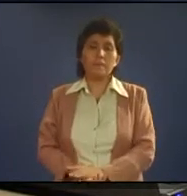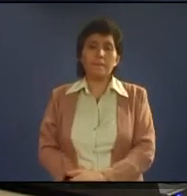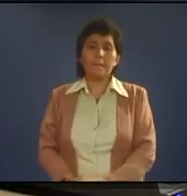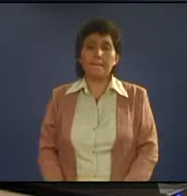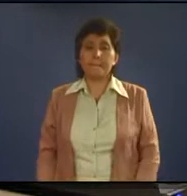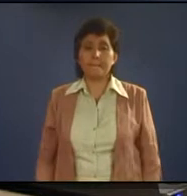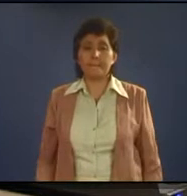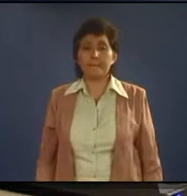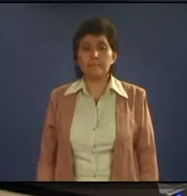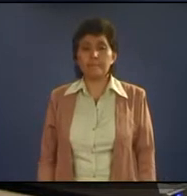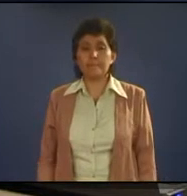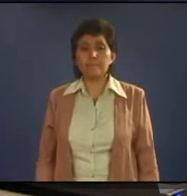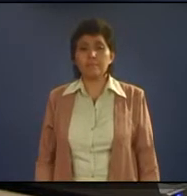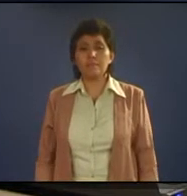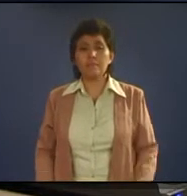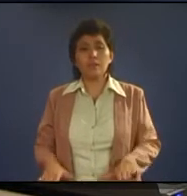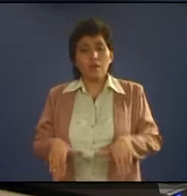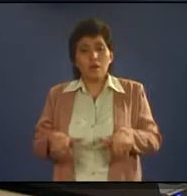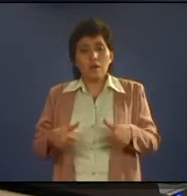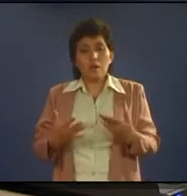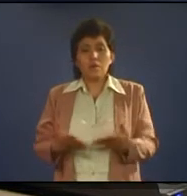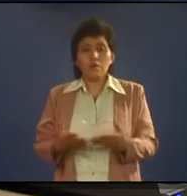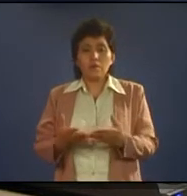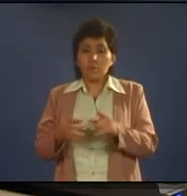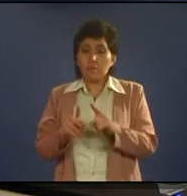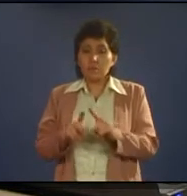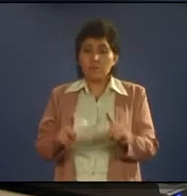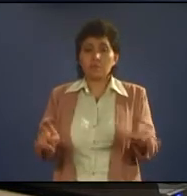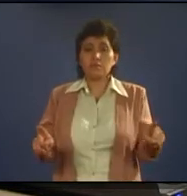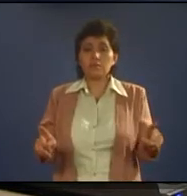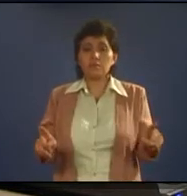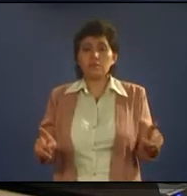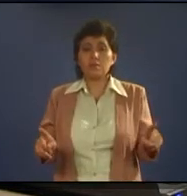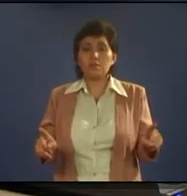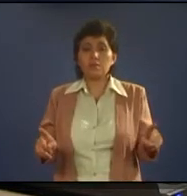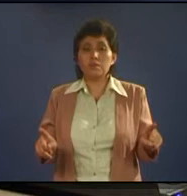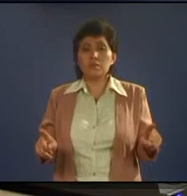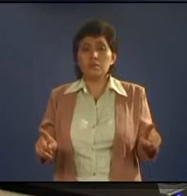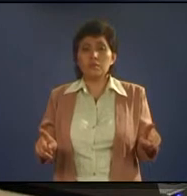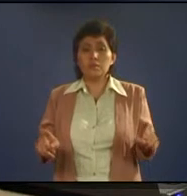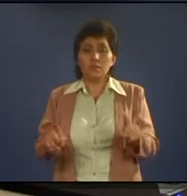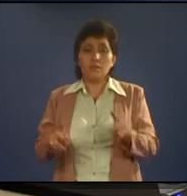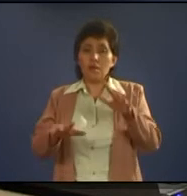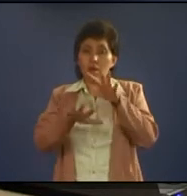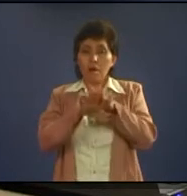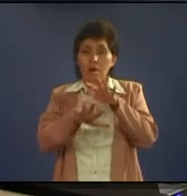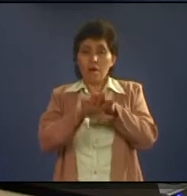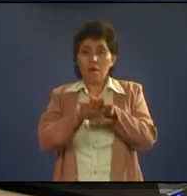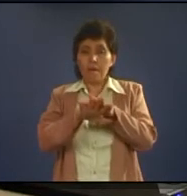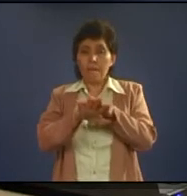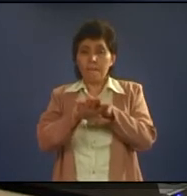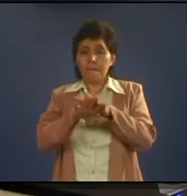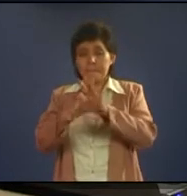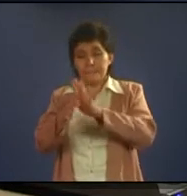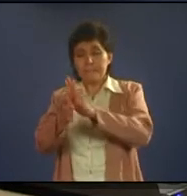Now, how do you differentiate between a crowd and a group? Is it the same? Is crowd part of group? Okay? Crowd